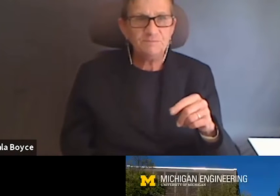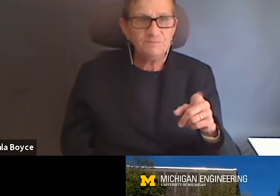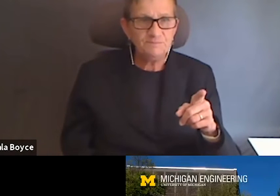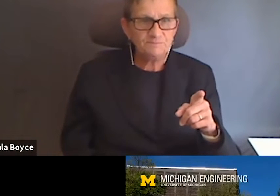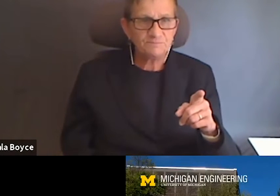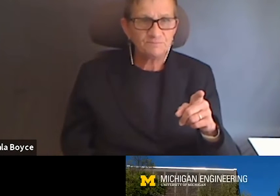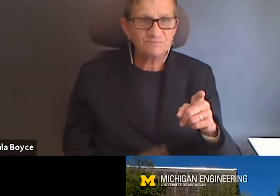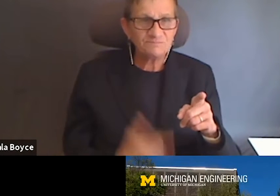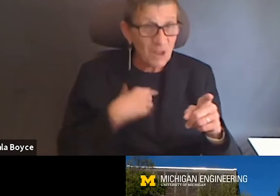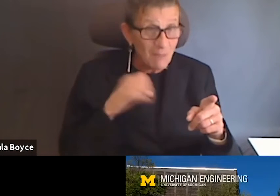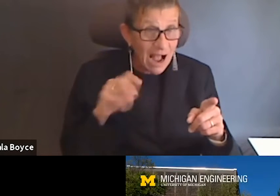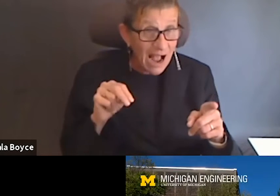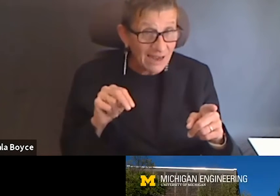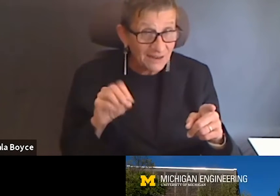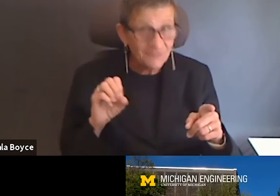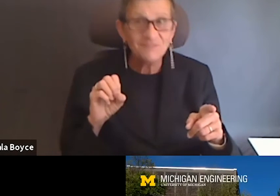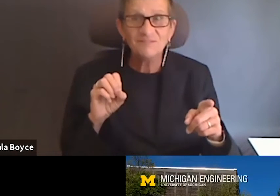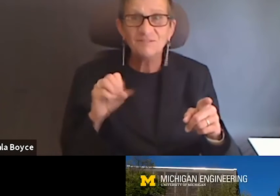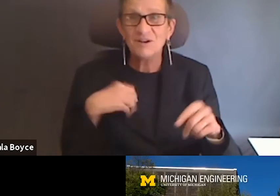Did they turn me back on?